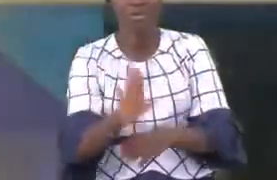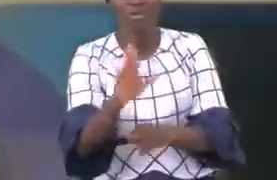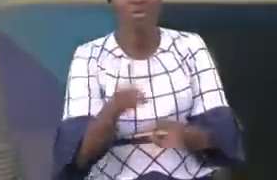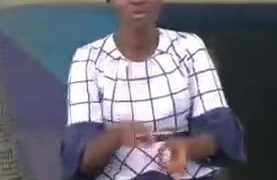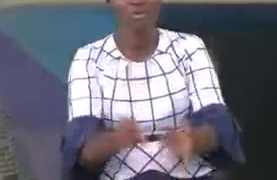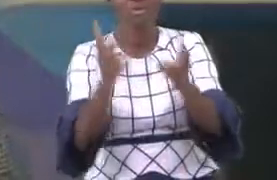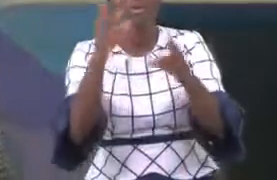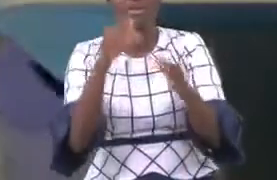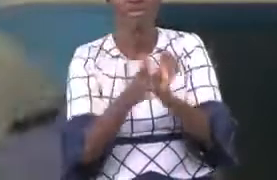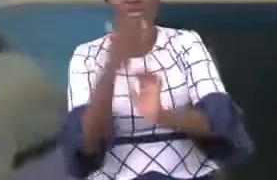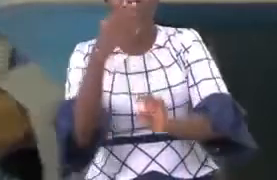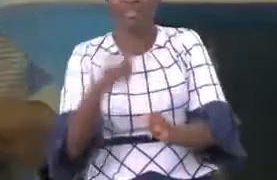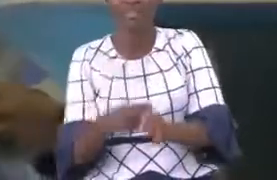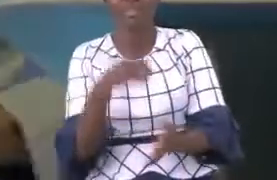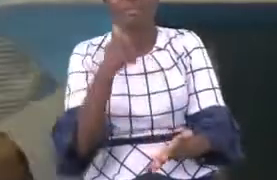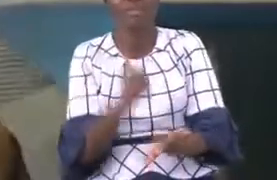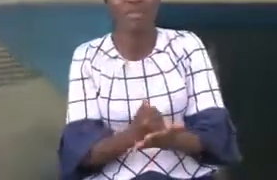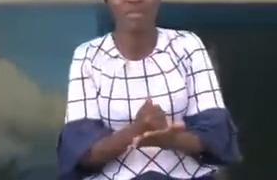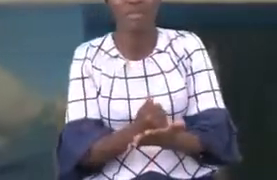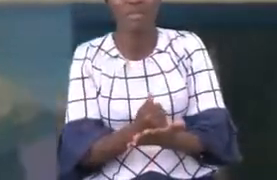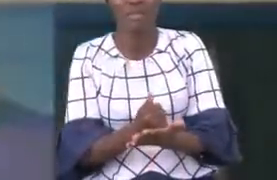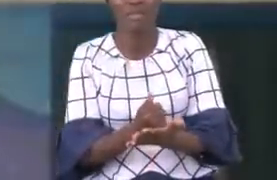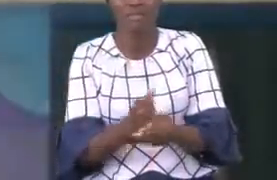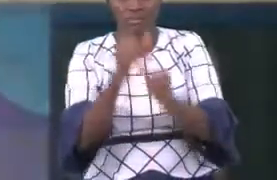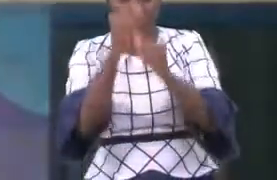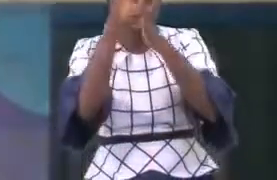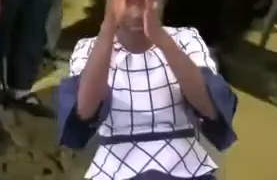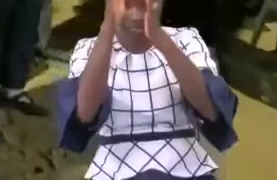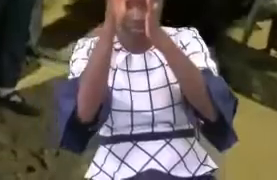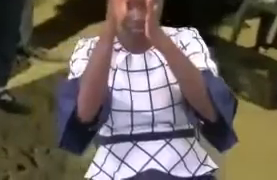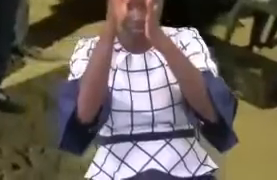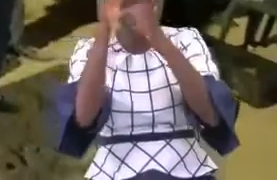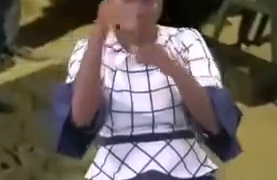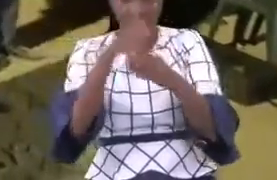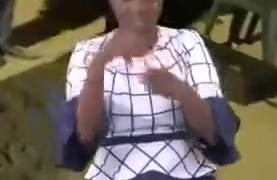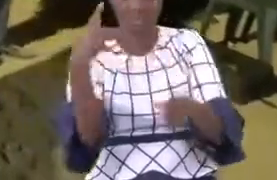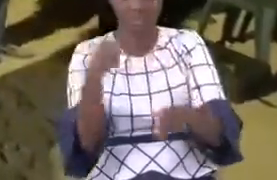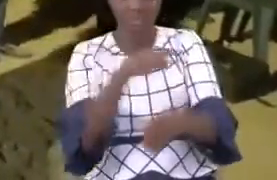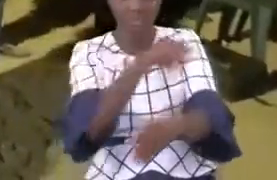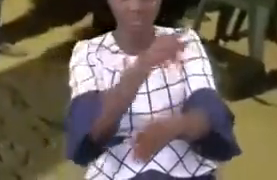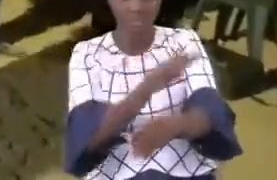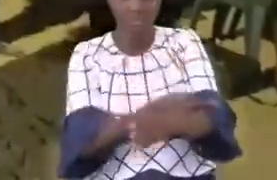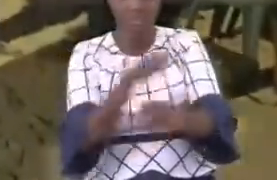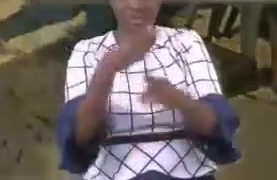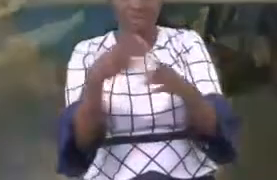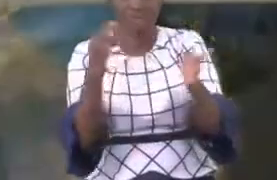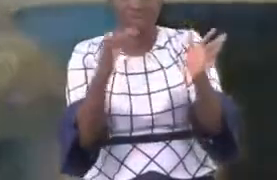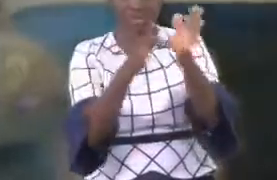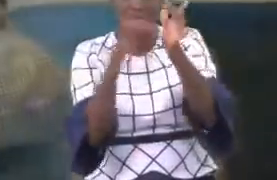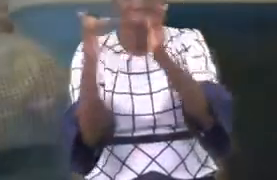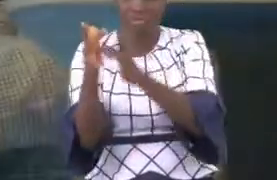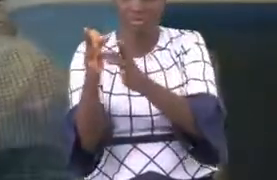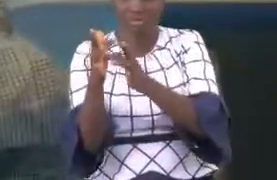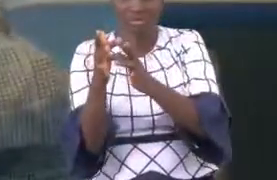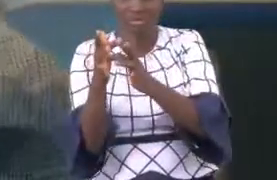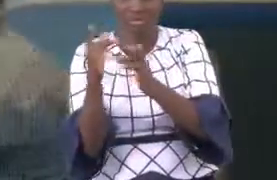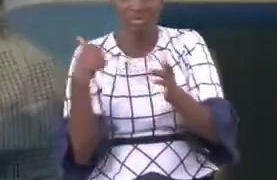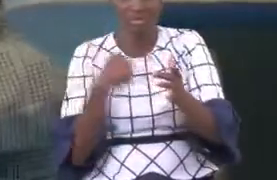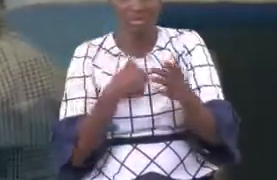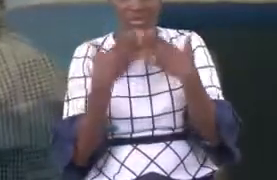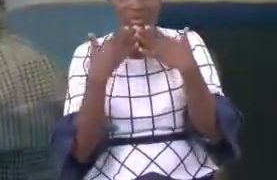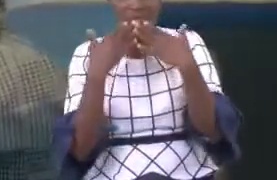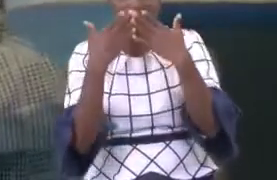Father, in the mighty name of Jesus, we thank you that Christ,